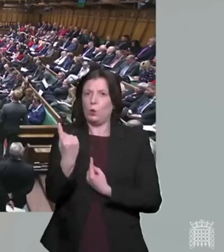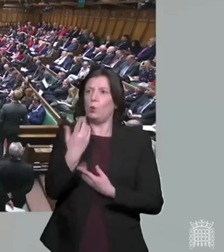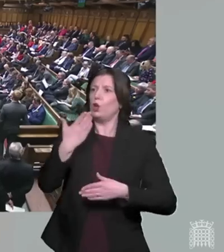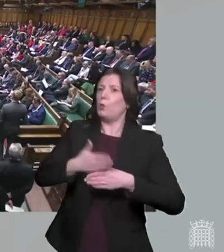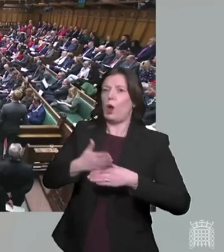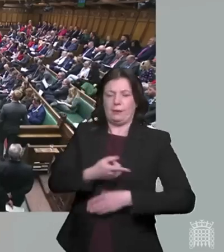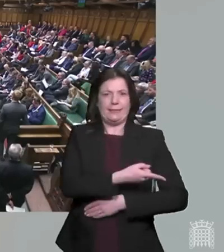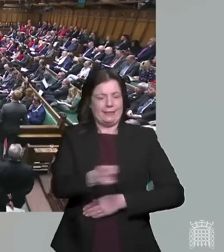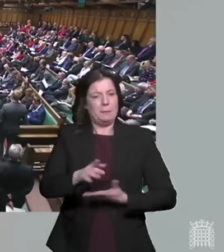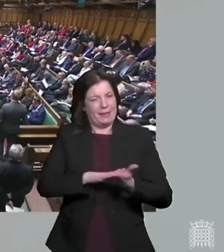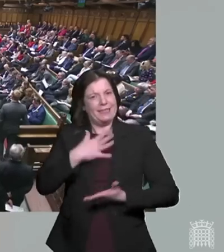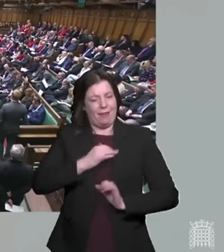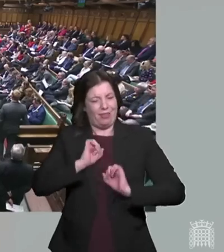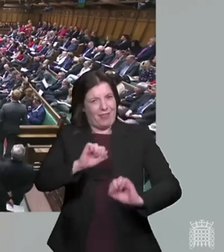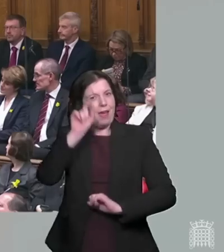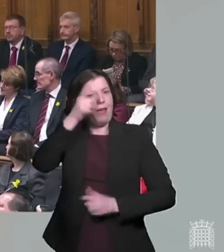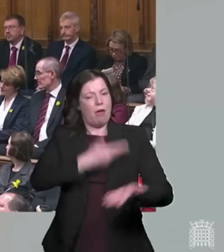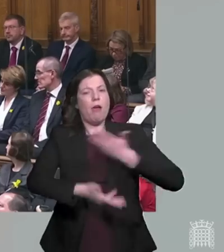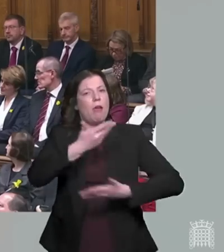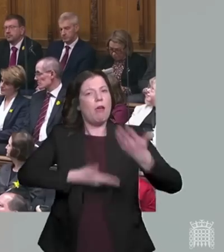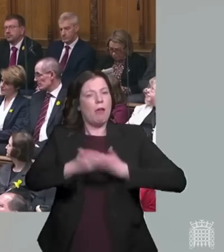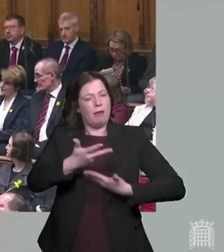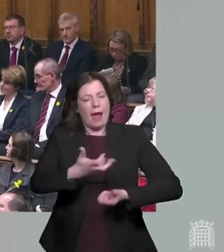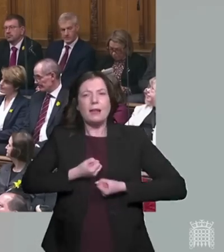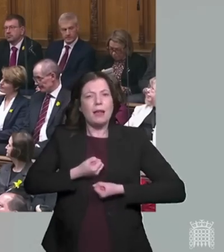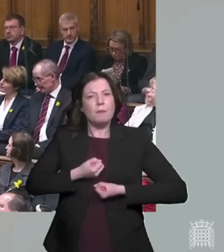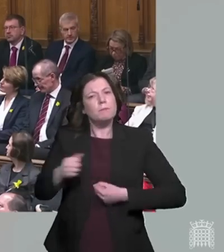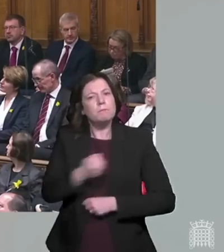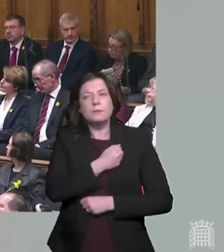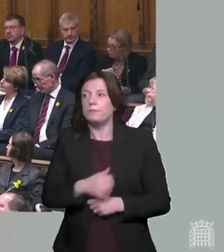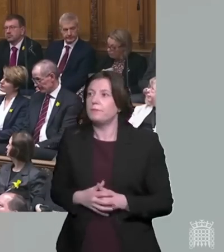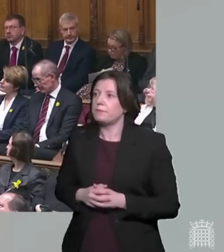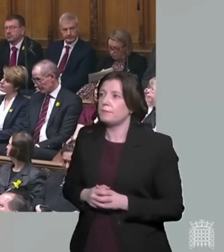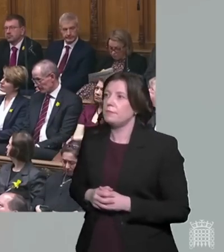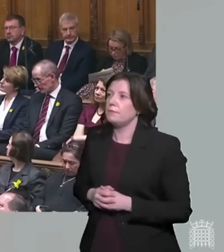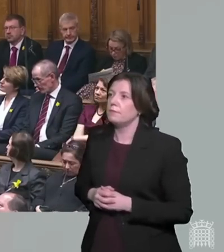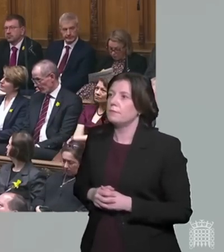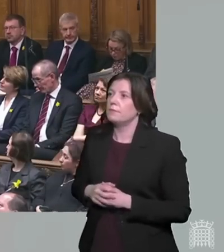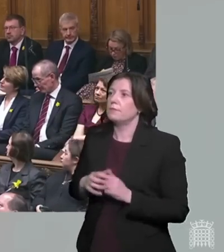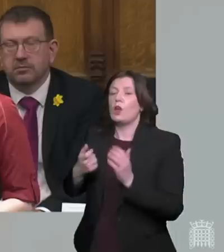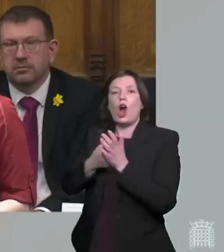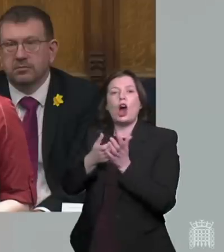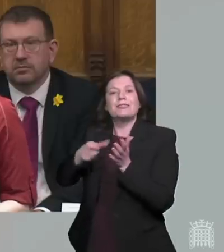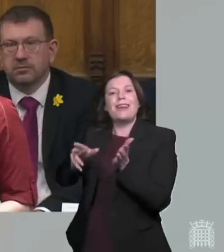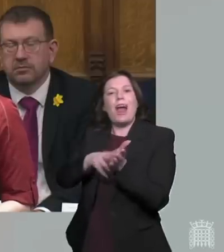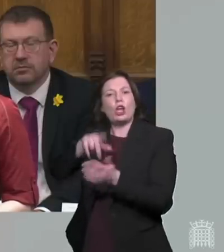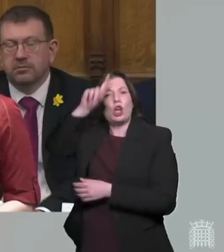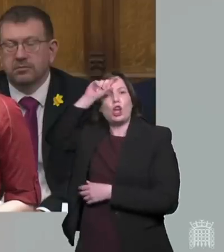Smith. Thank you, Mr. Speaker. Last week I met with RCN nurses, and one of the biggest